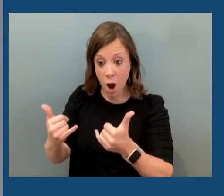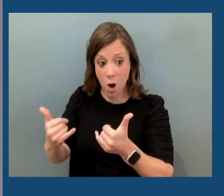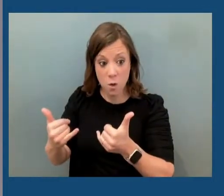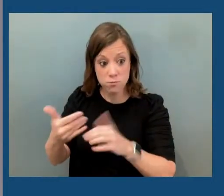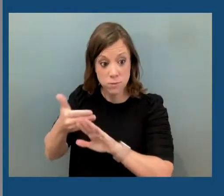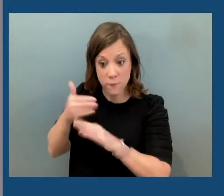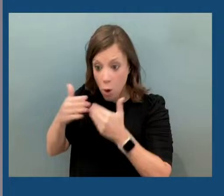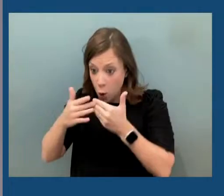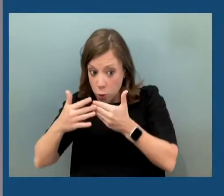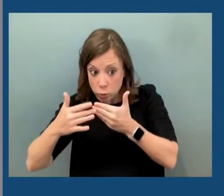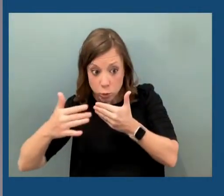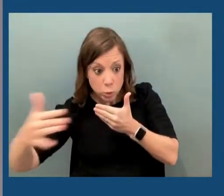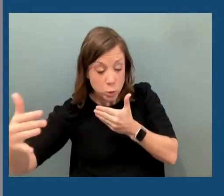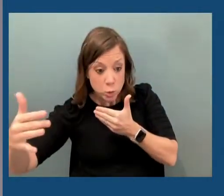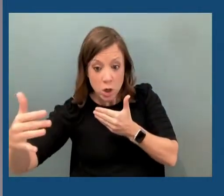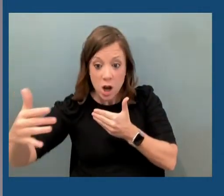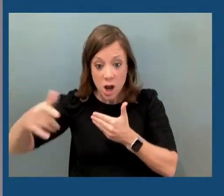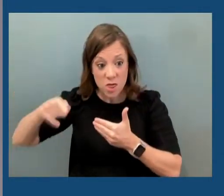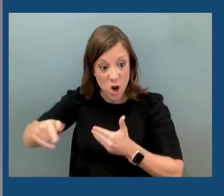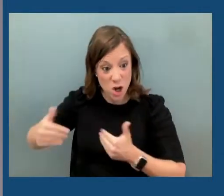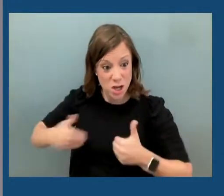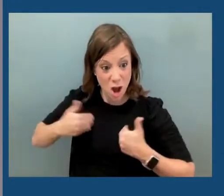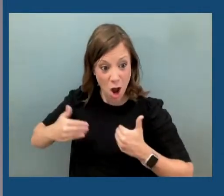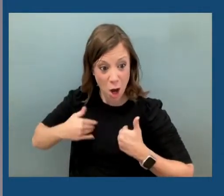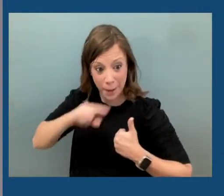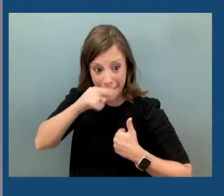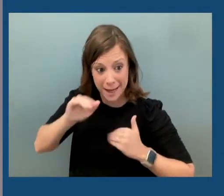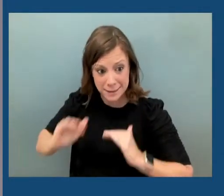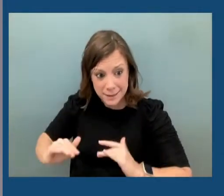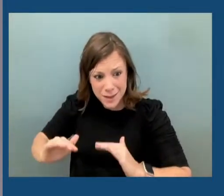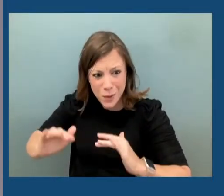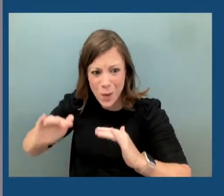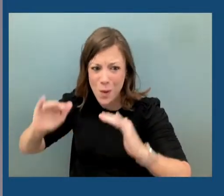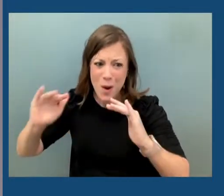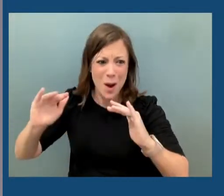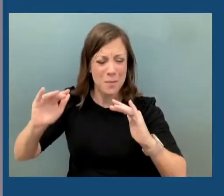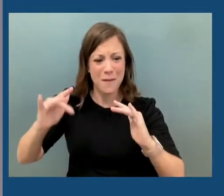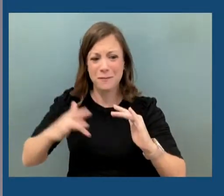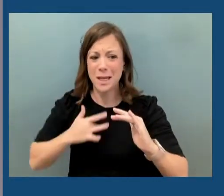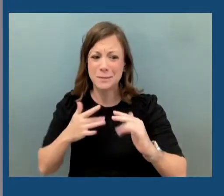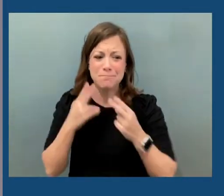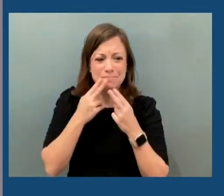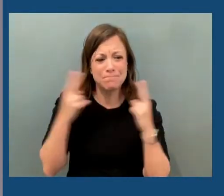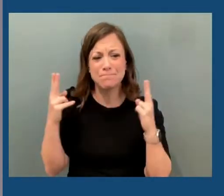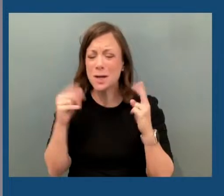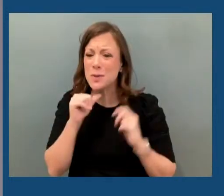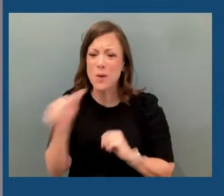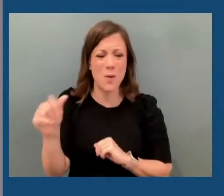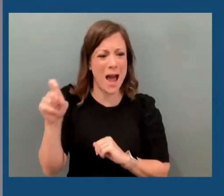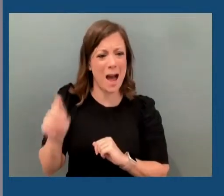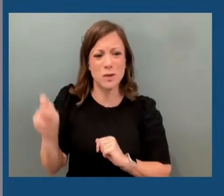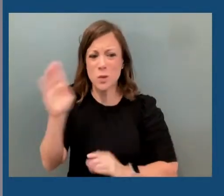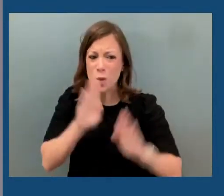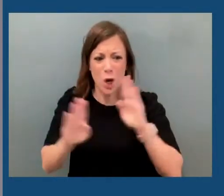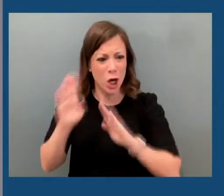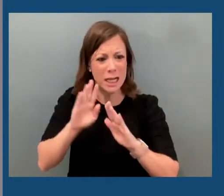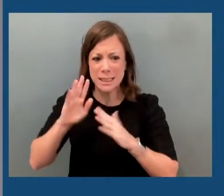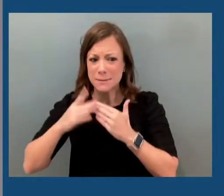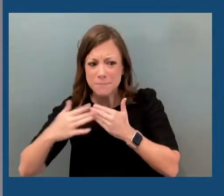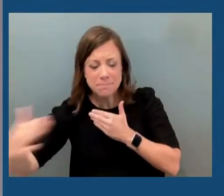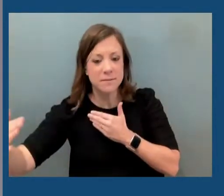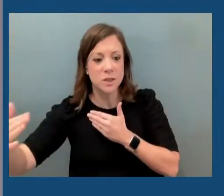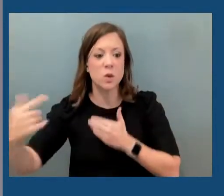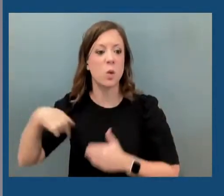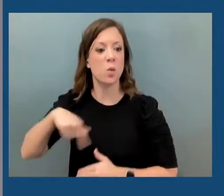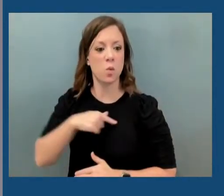to this. They will grow up as the carefree adults that maybe their teenage brothers and sisters do not have right now. So we're going cell